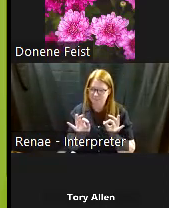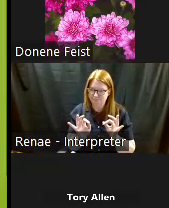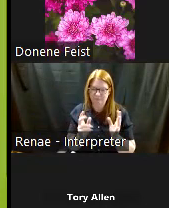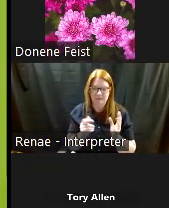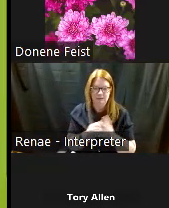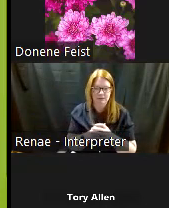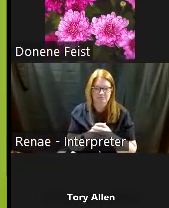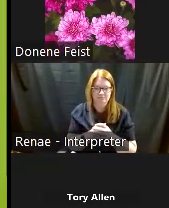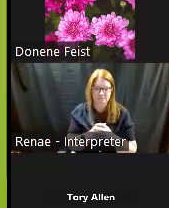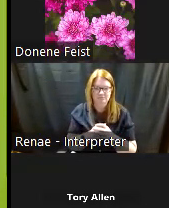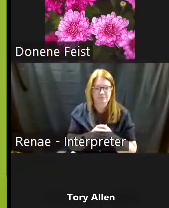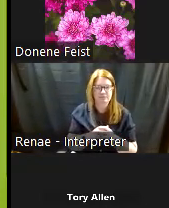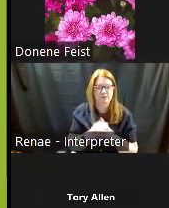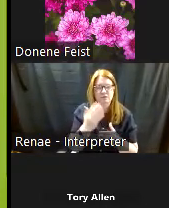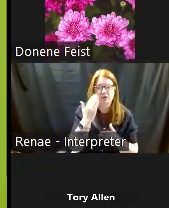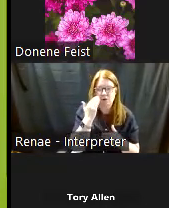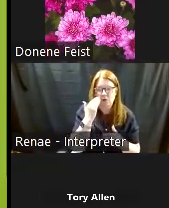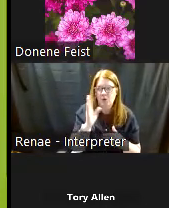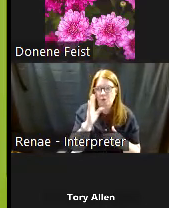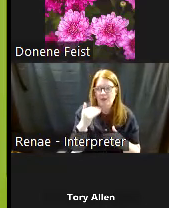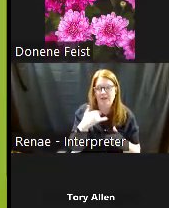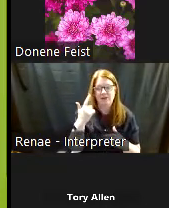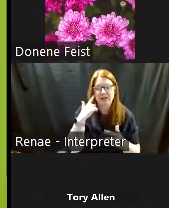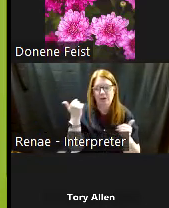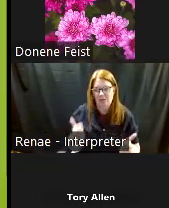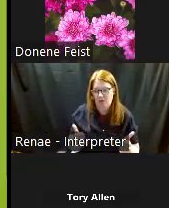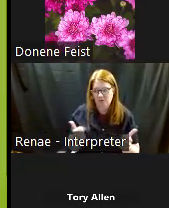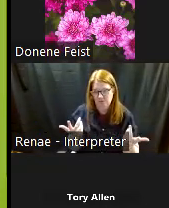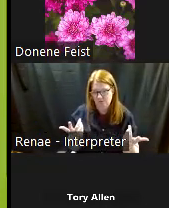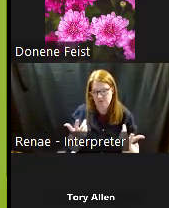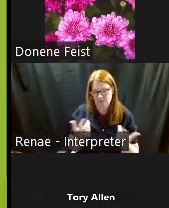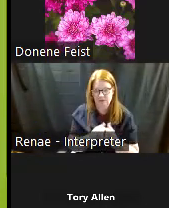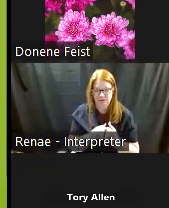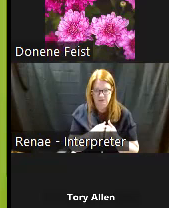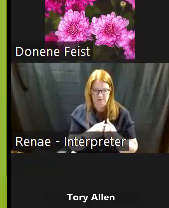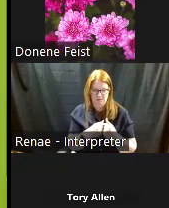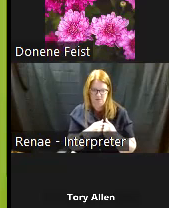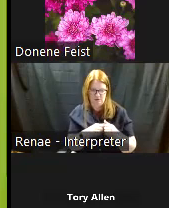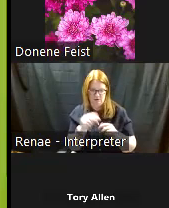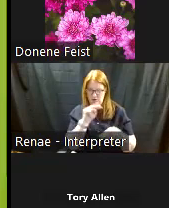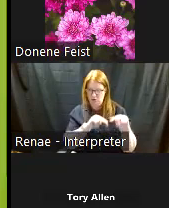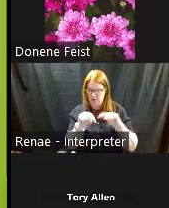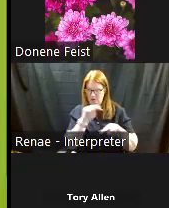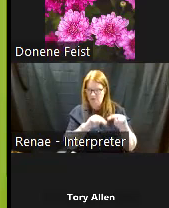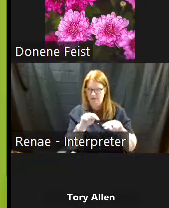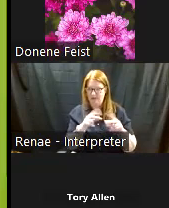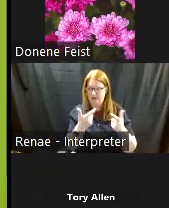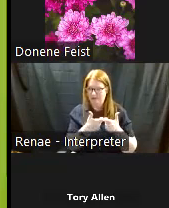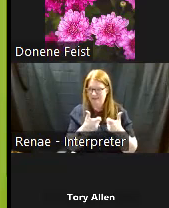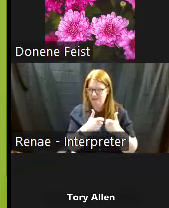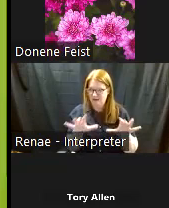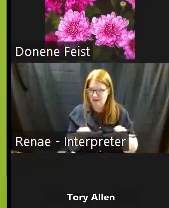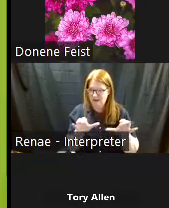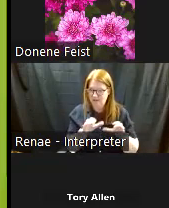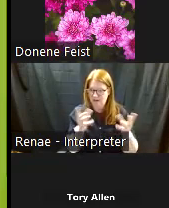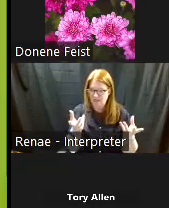this, you know, we know we're going to have a hearing loss based on the way it looks and where that electrical activity goes away.